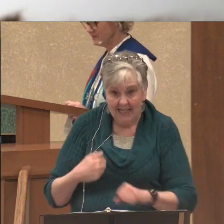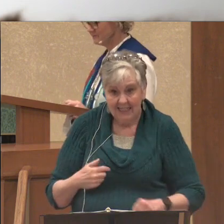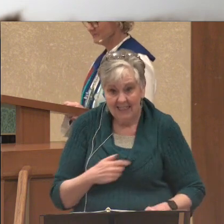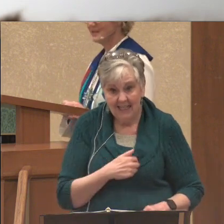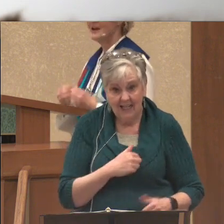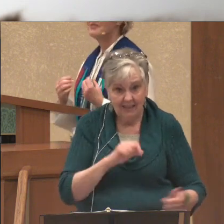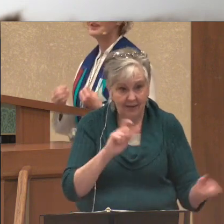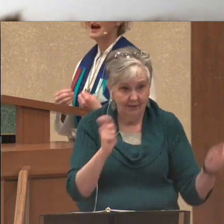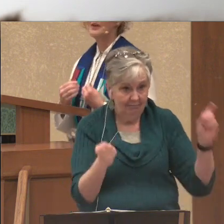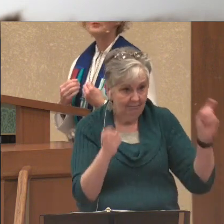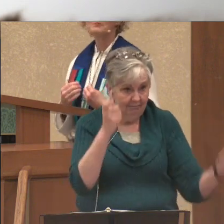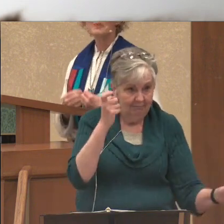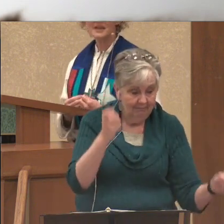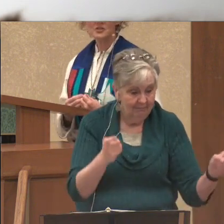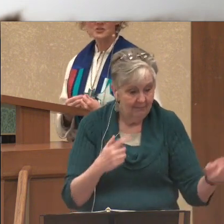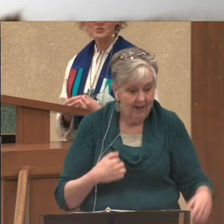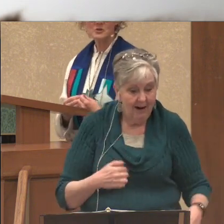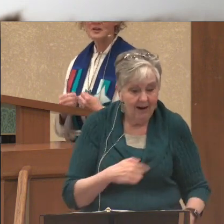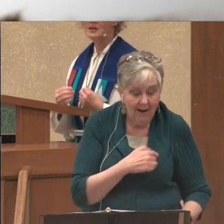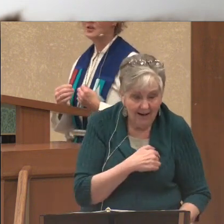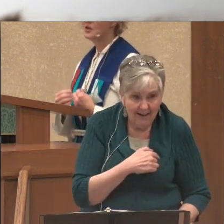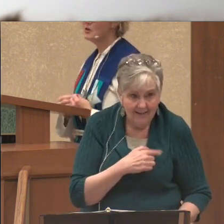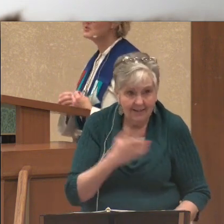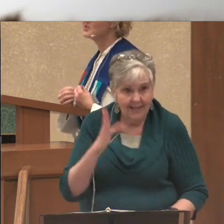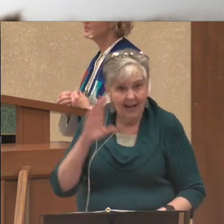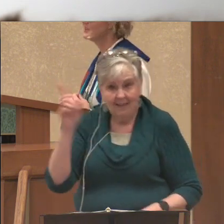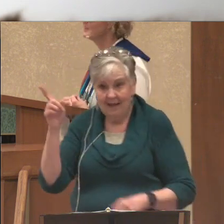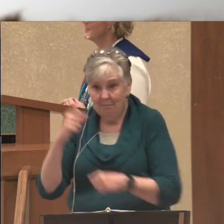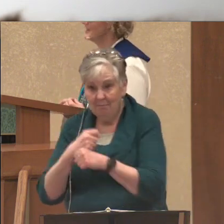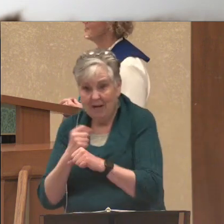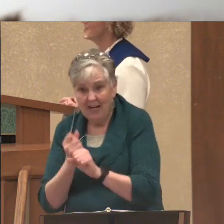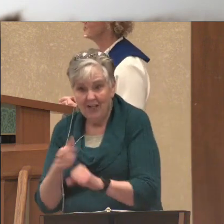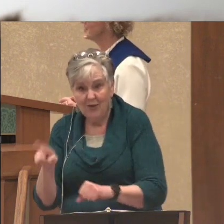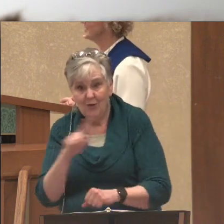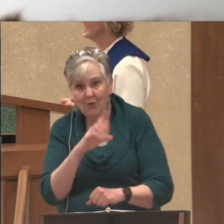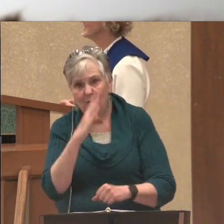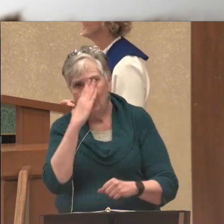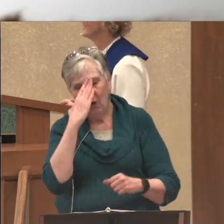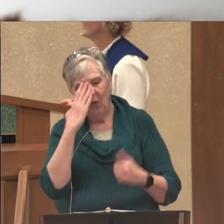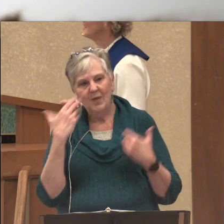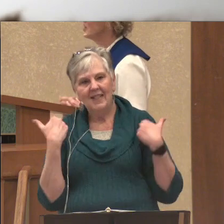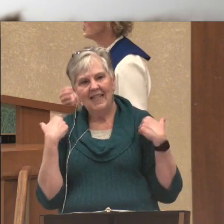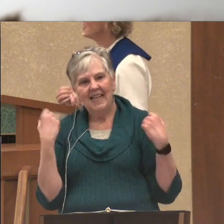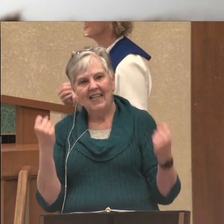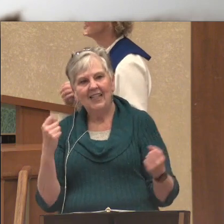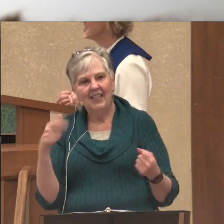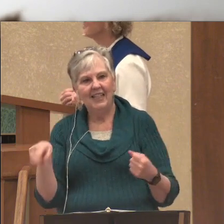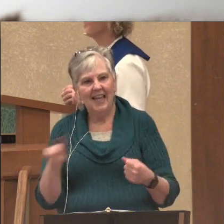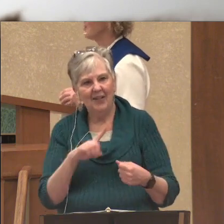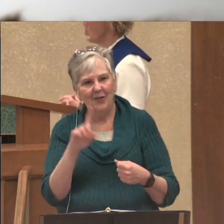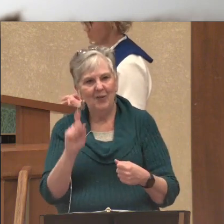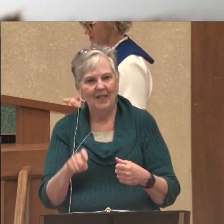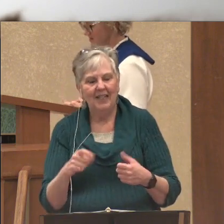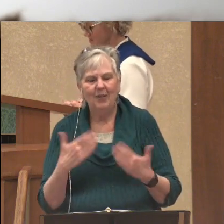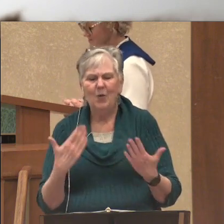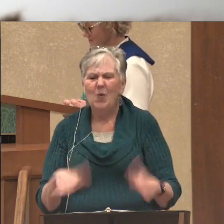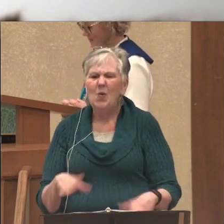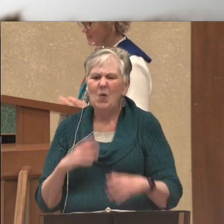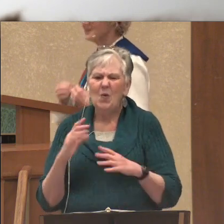clay. The God who made you knows the healing that you need. What a gift of